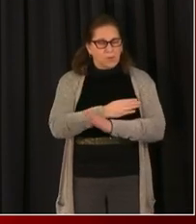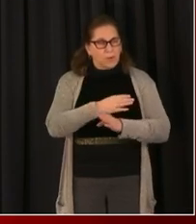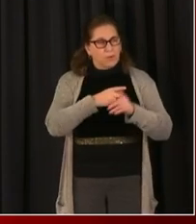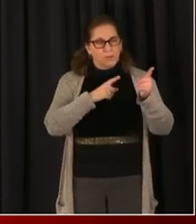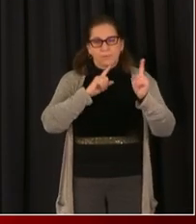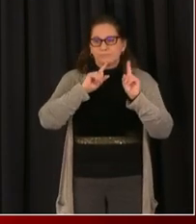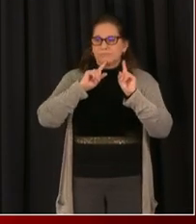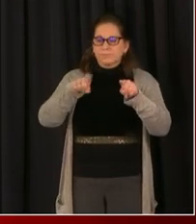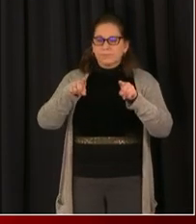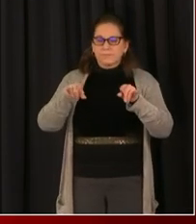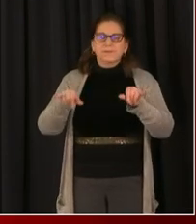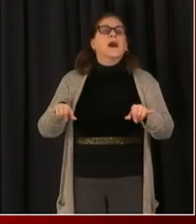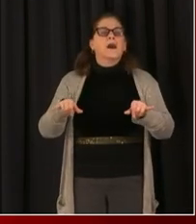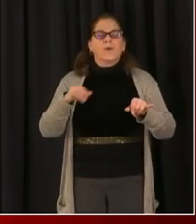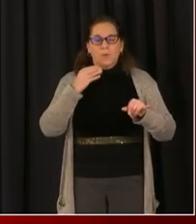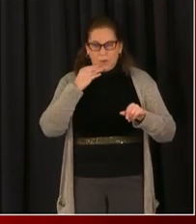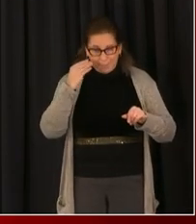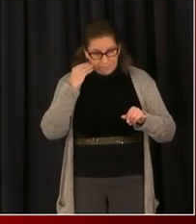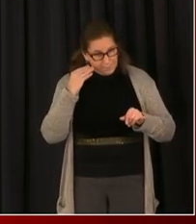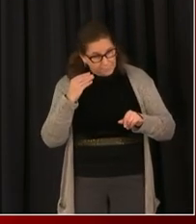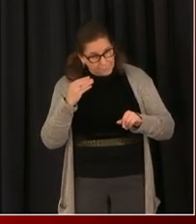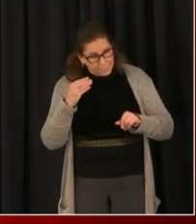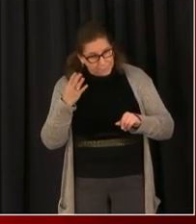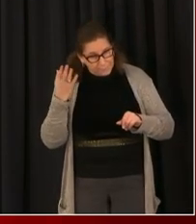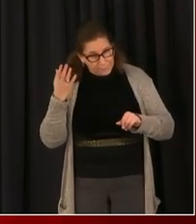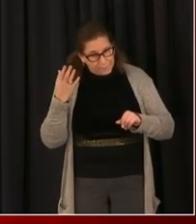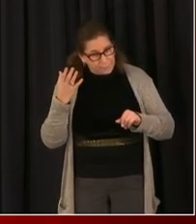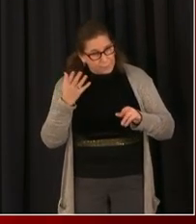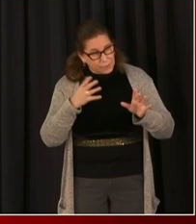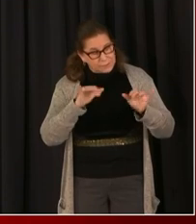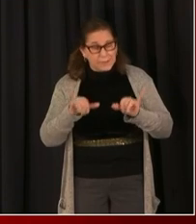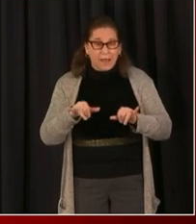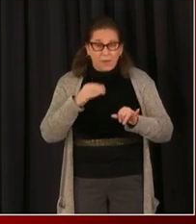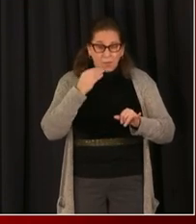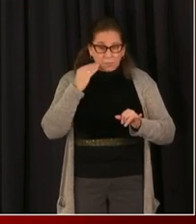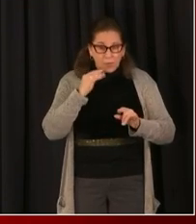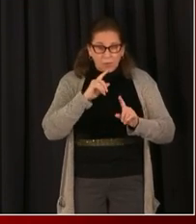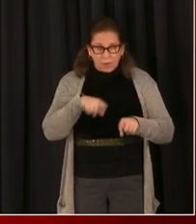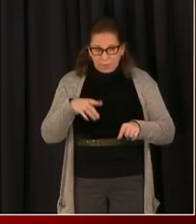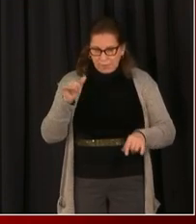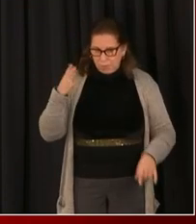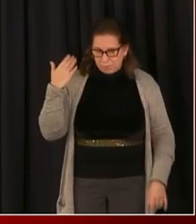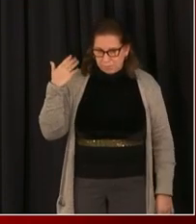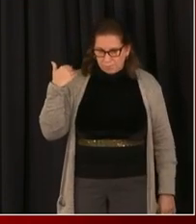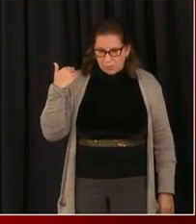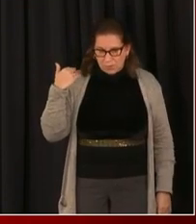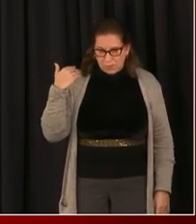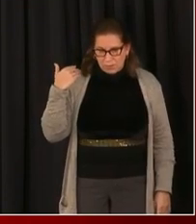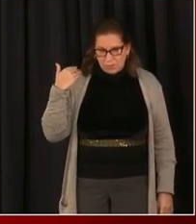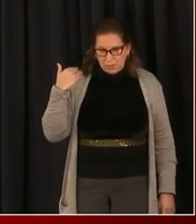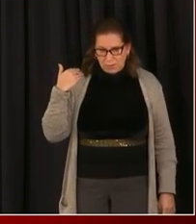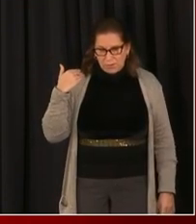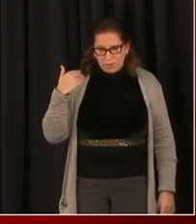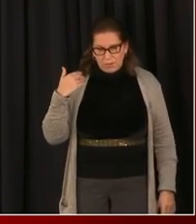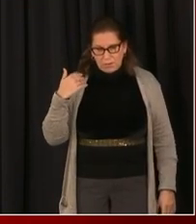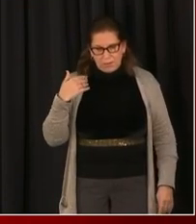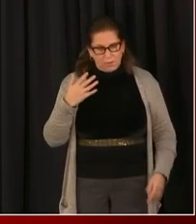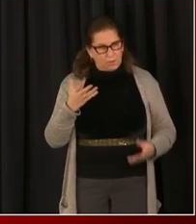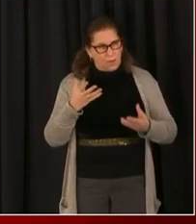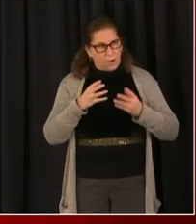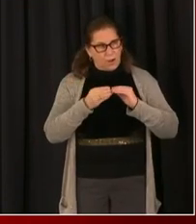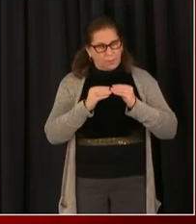decision like that. I'm just curious if there is a specific metric or number of daily case rate or number of cases that